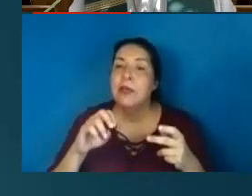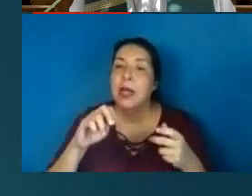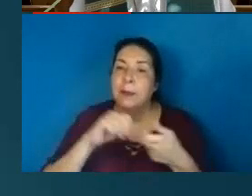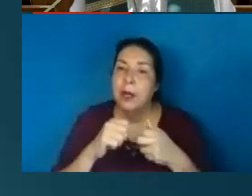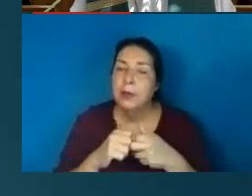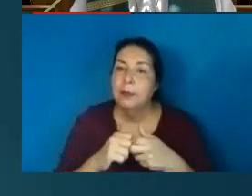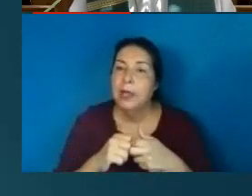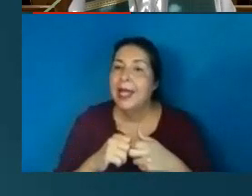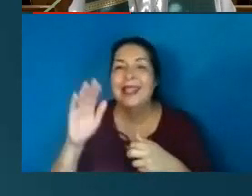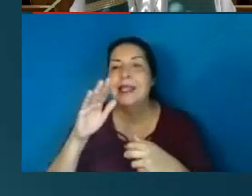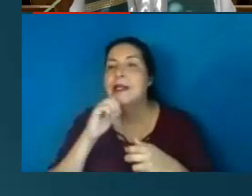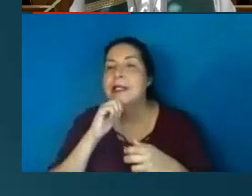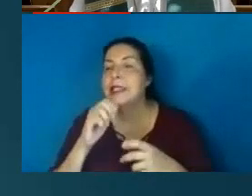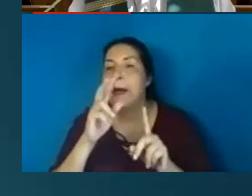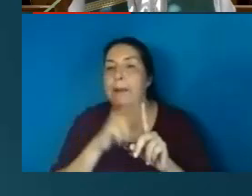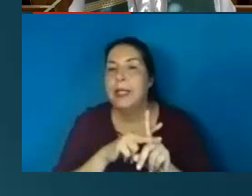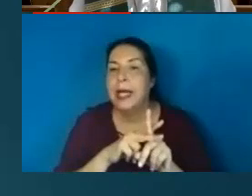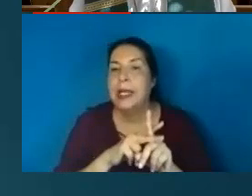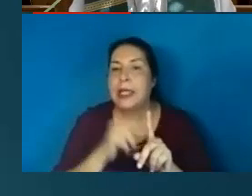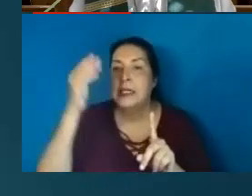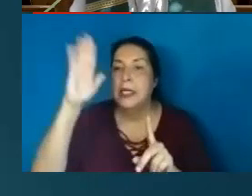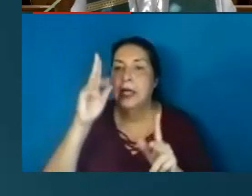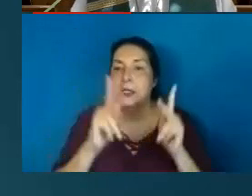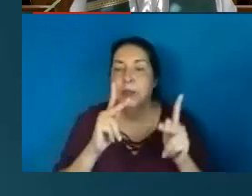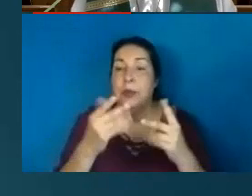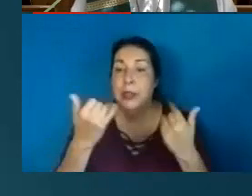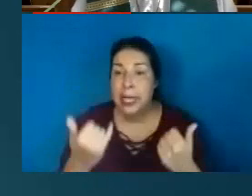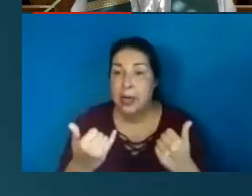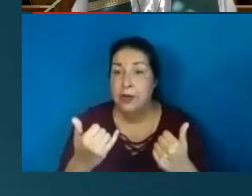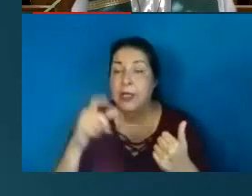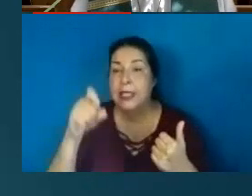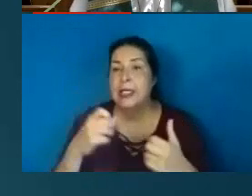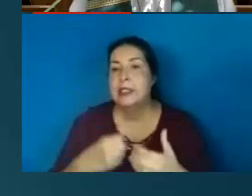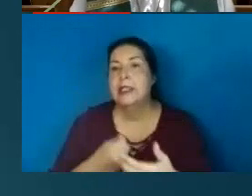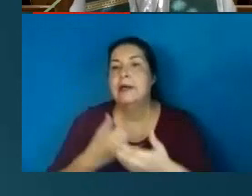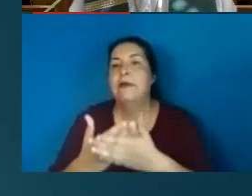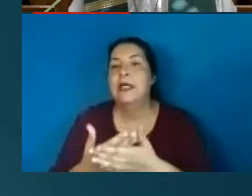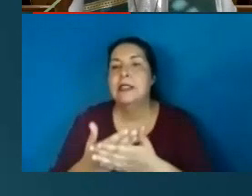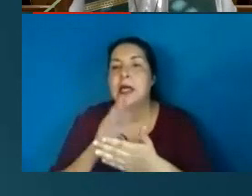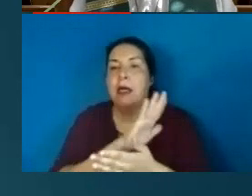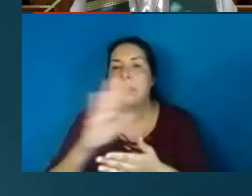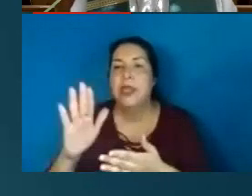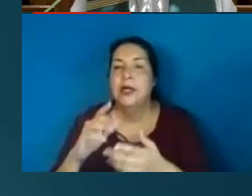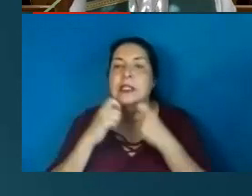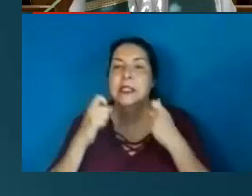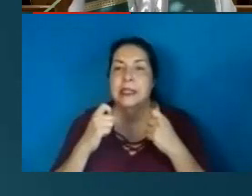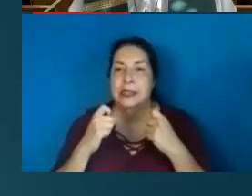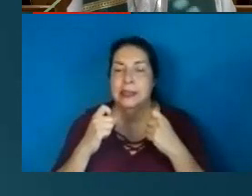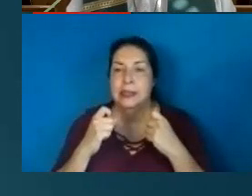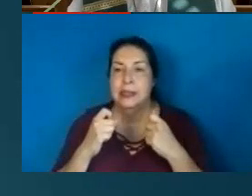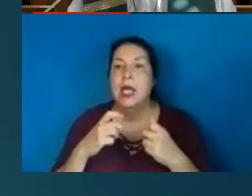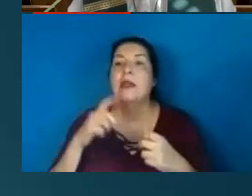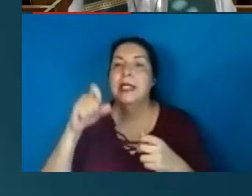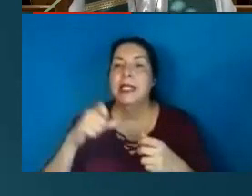God's people. They were to confess their own sins. They were to repent of their own sins. They were to